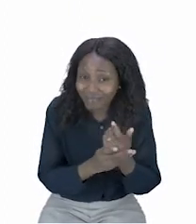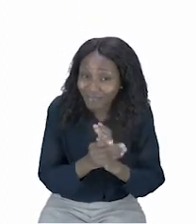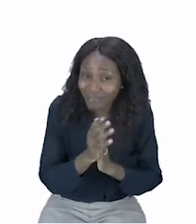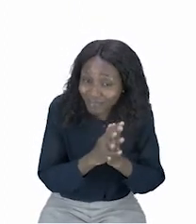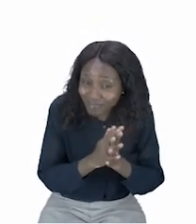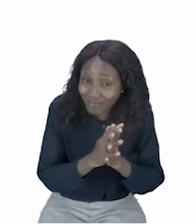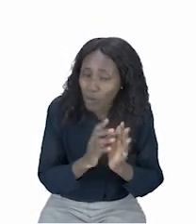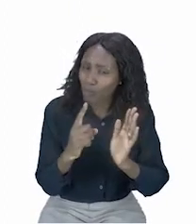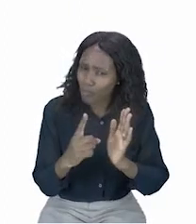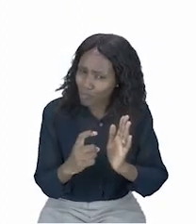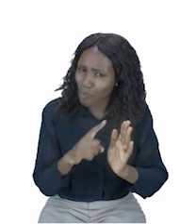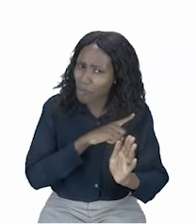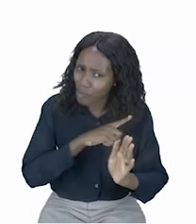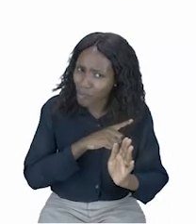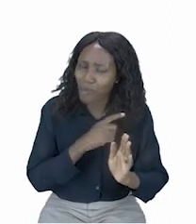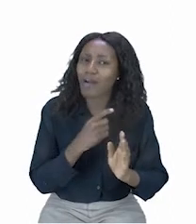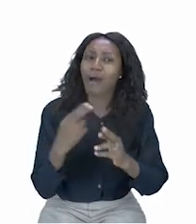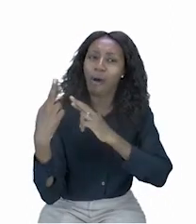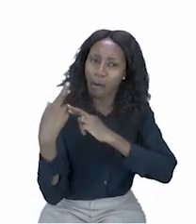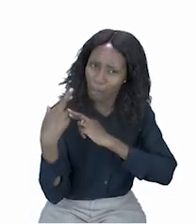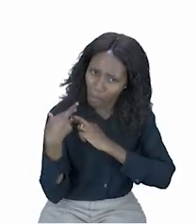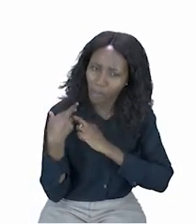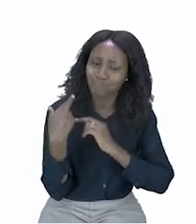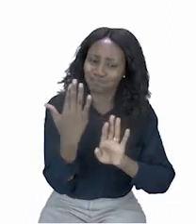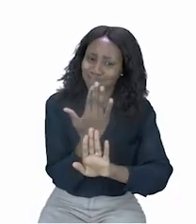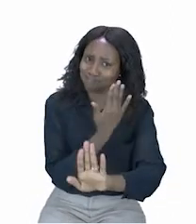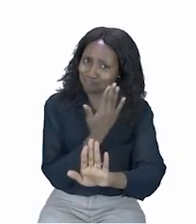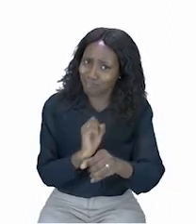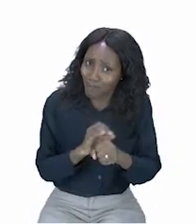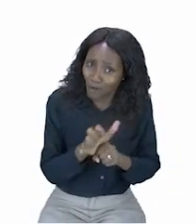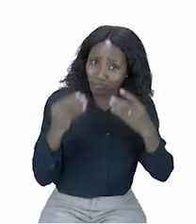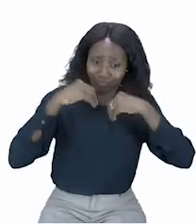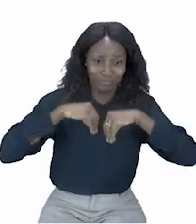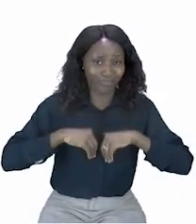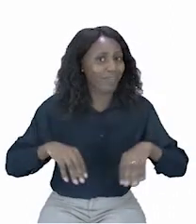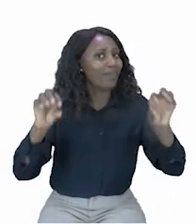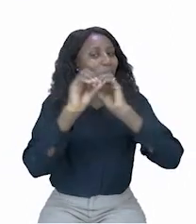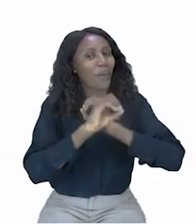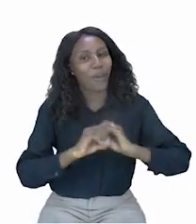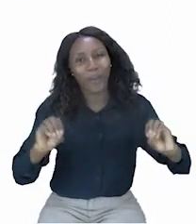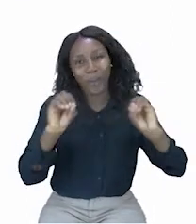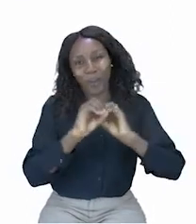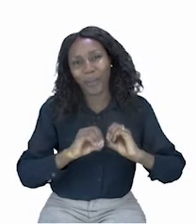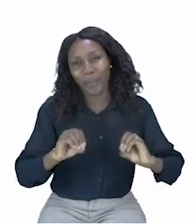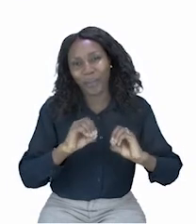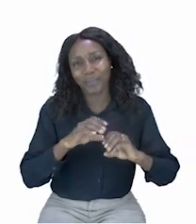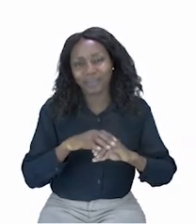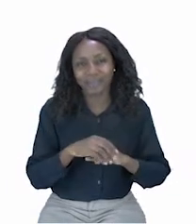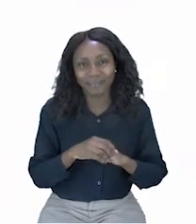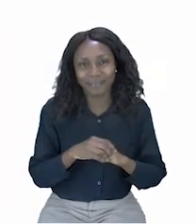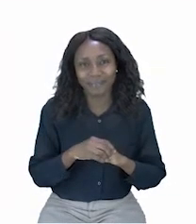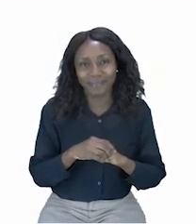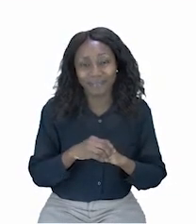you sanitize, you are being responsible and making sure that you are staying safe from coronavirus.